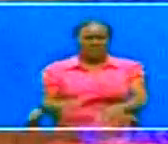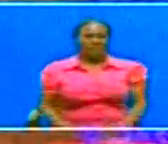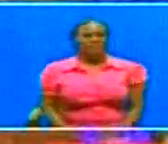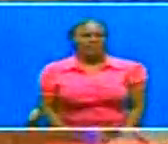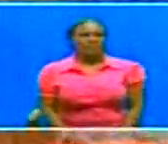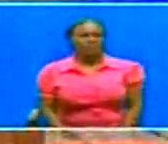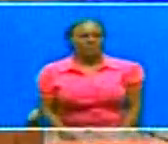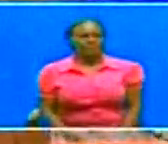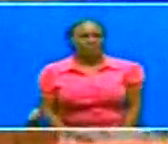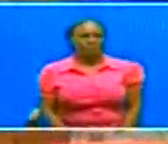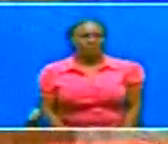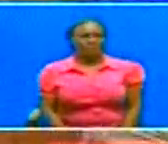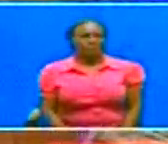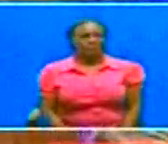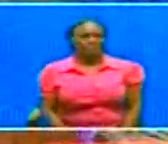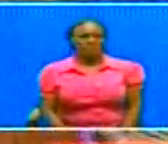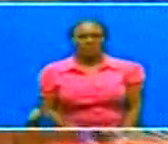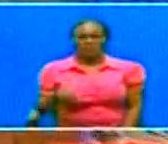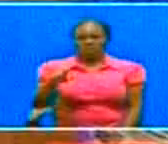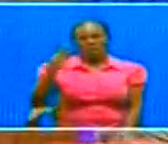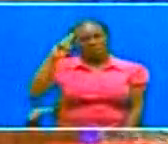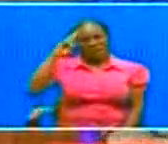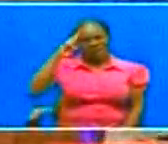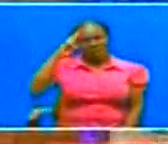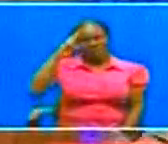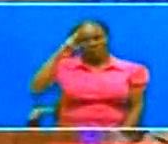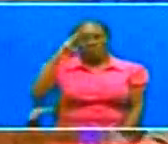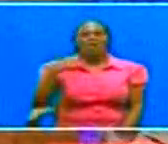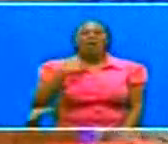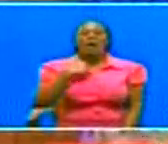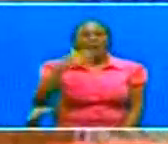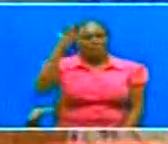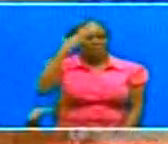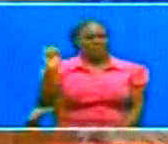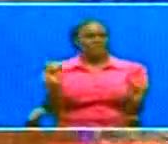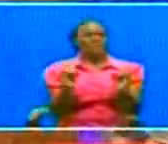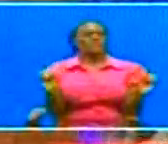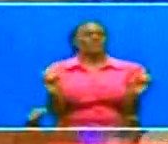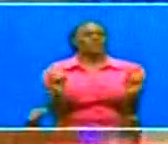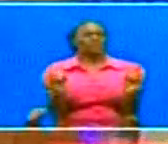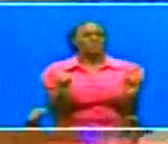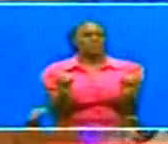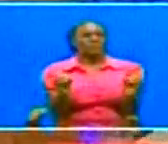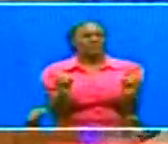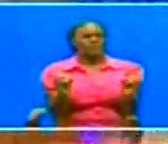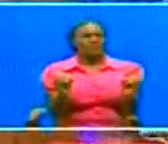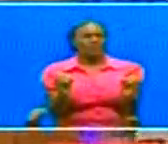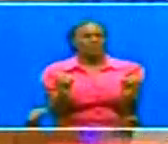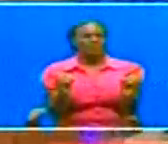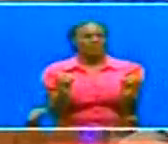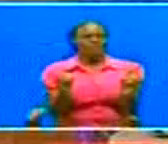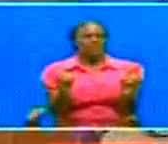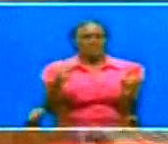on. You're my reason, I don't know no treason. Meet